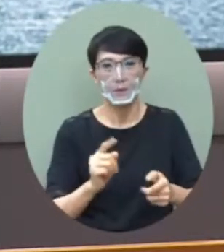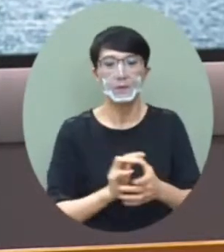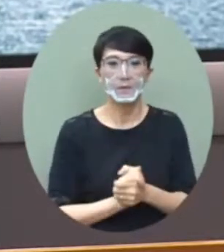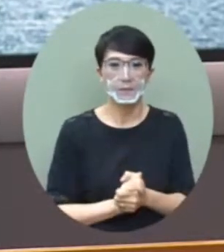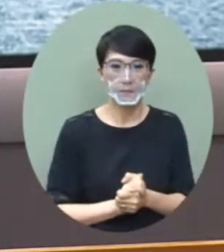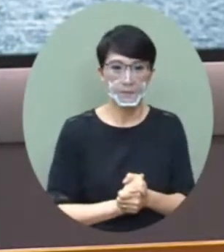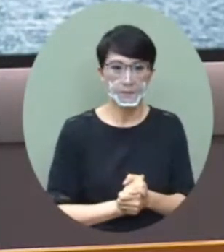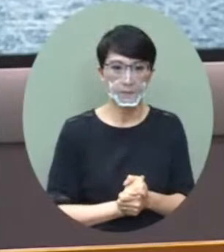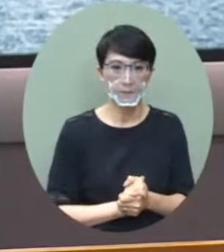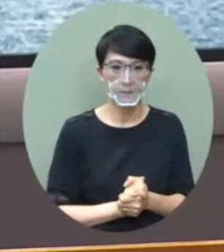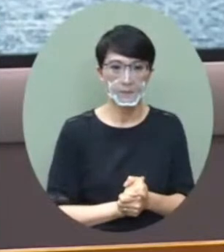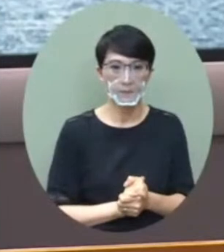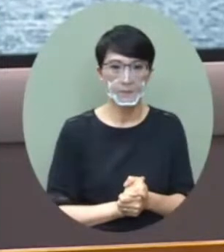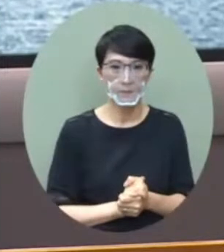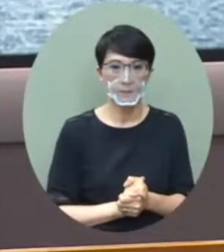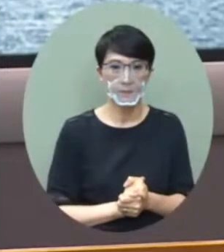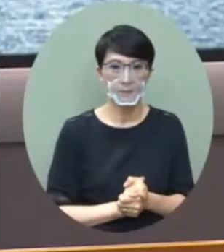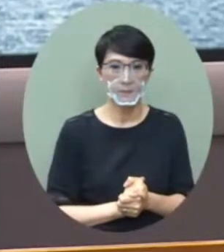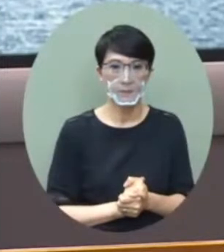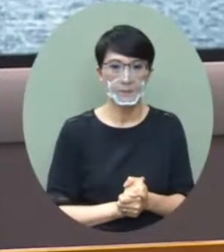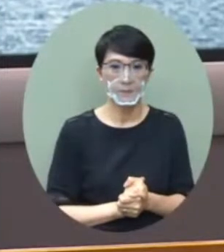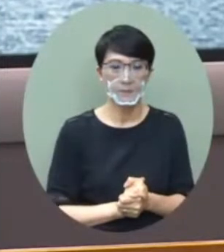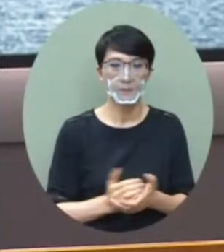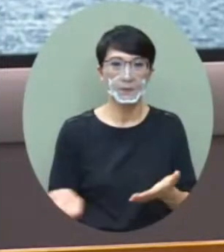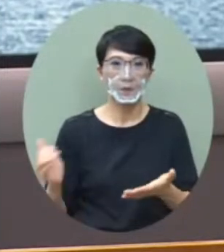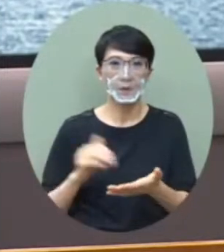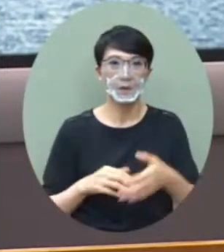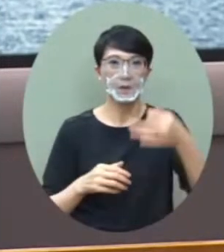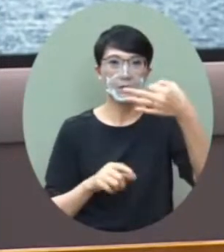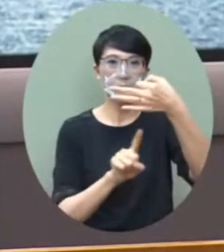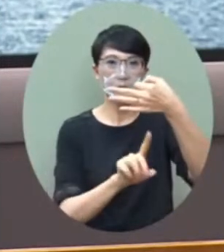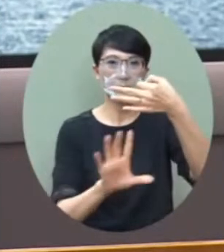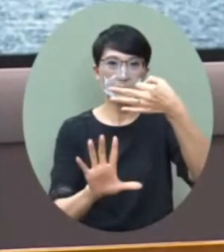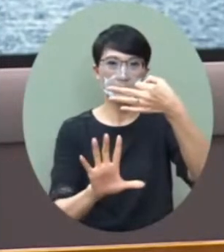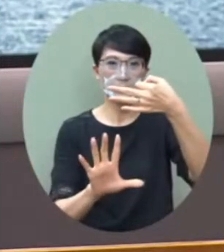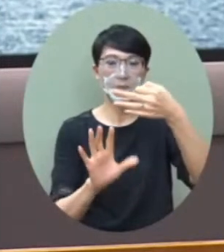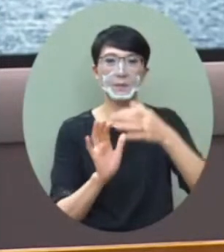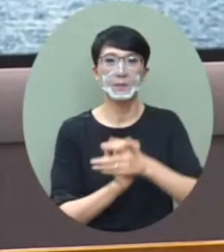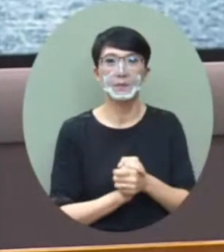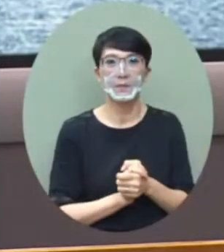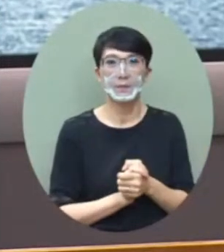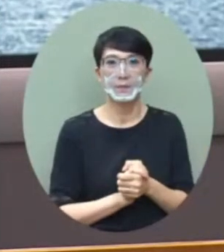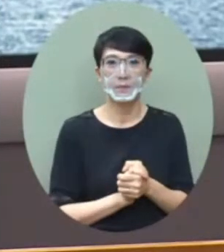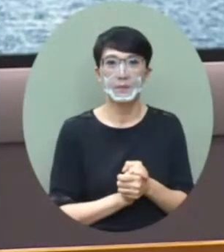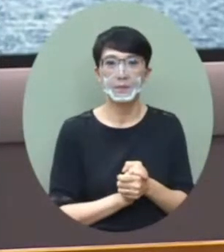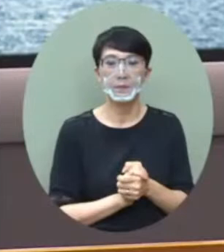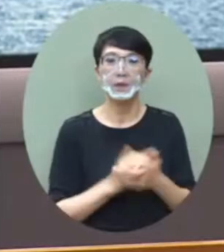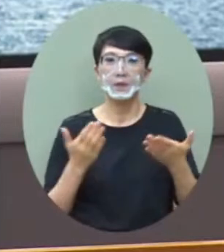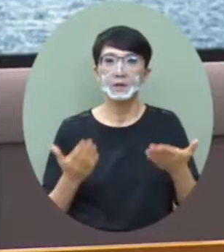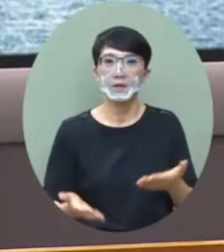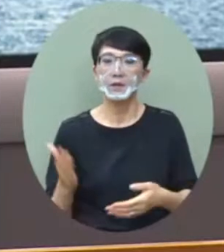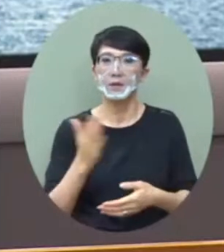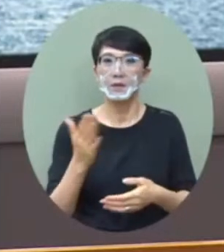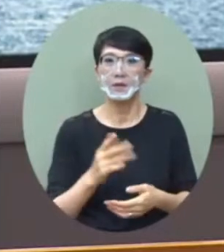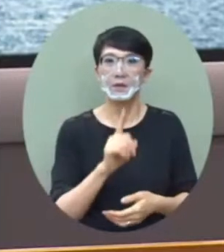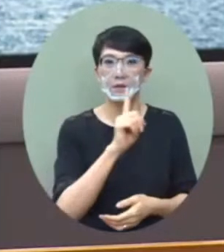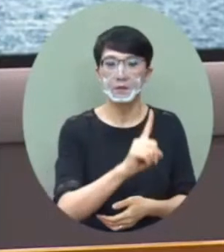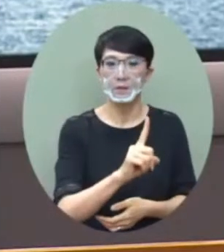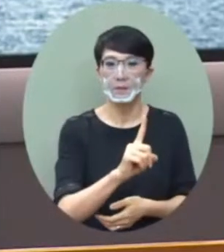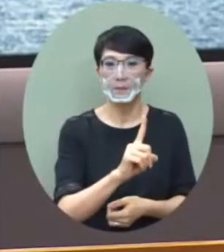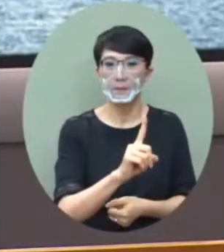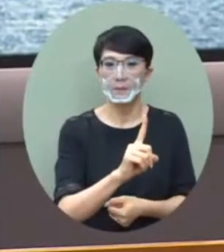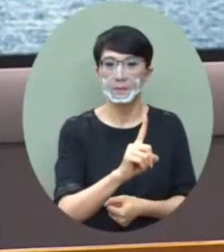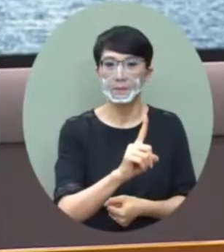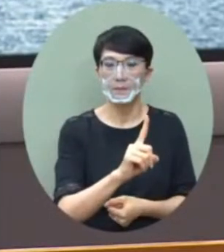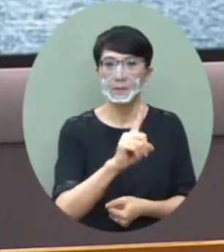by experts to give the best treatment to our patients. As at the 15th of March,